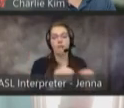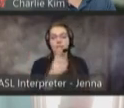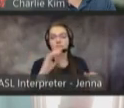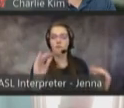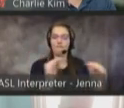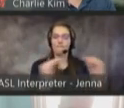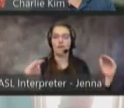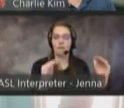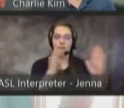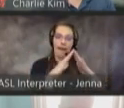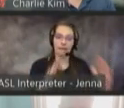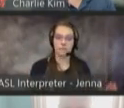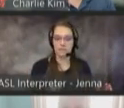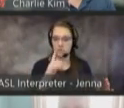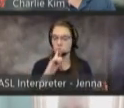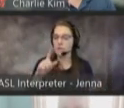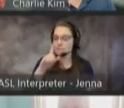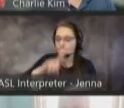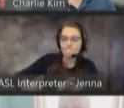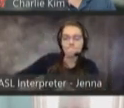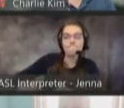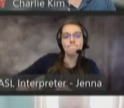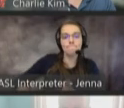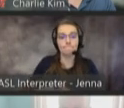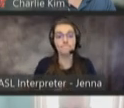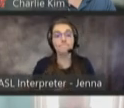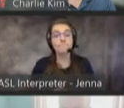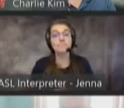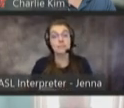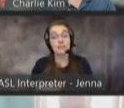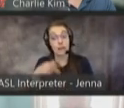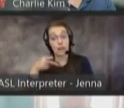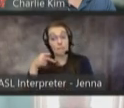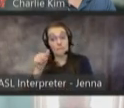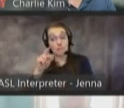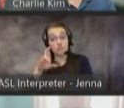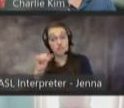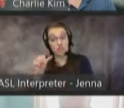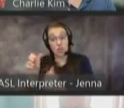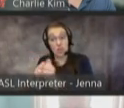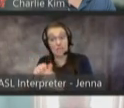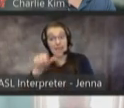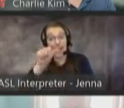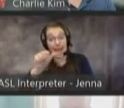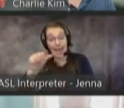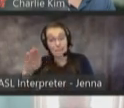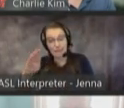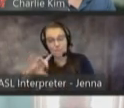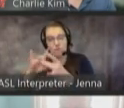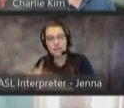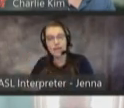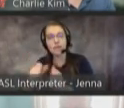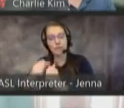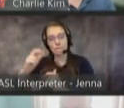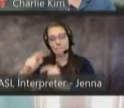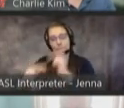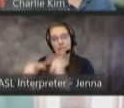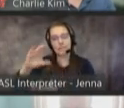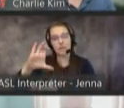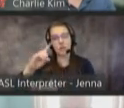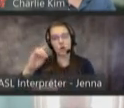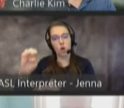claims. What Patricia does is with the AAB, they work strictly on building code. And that's kind of how